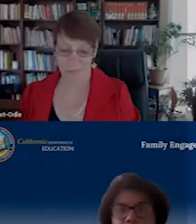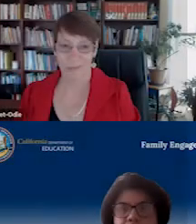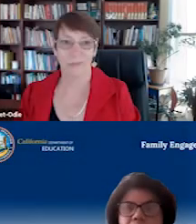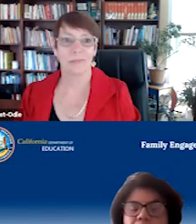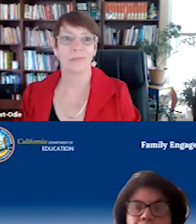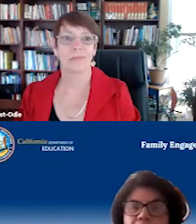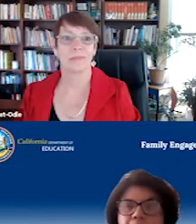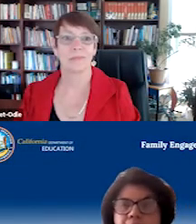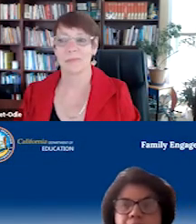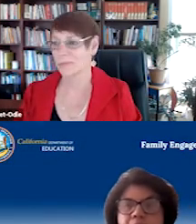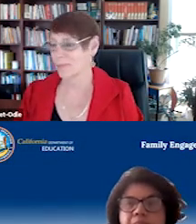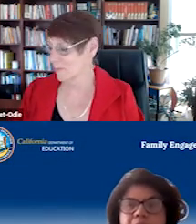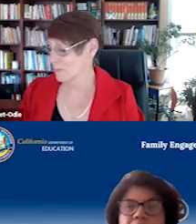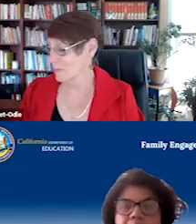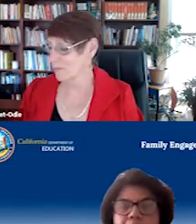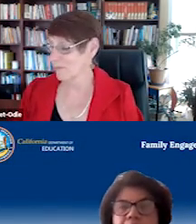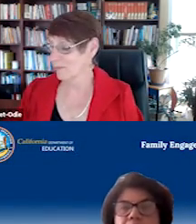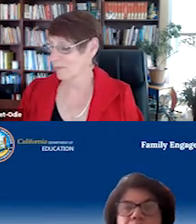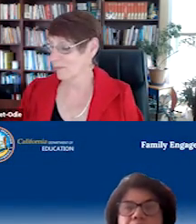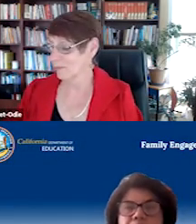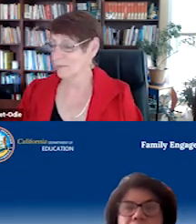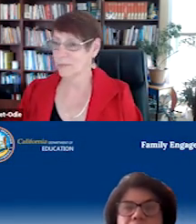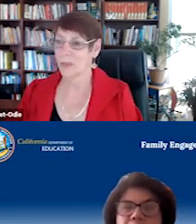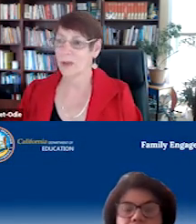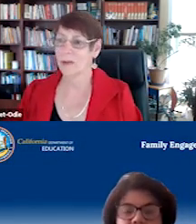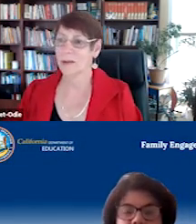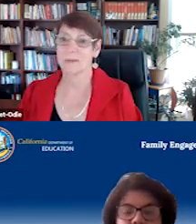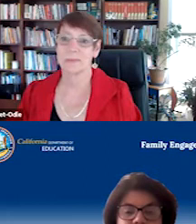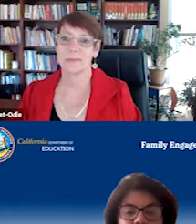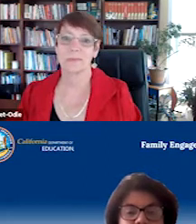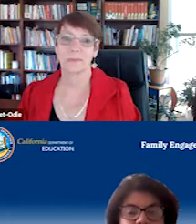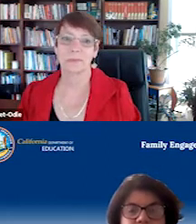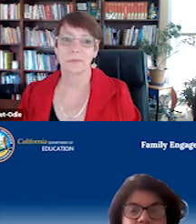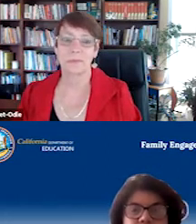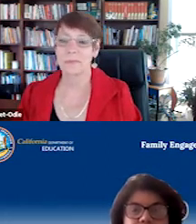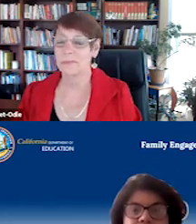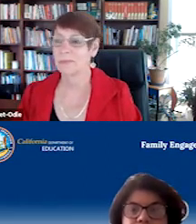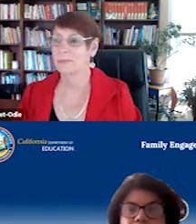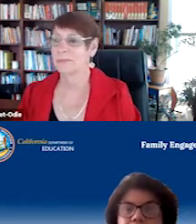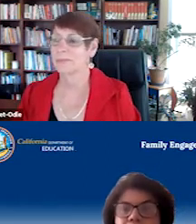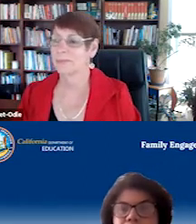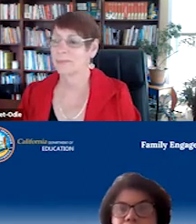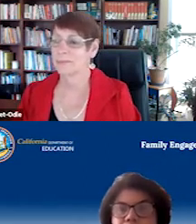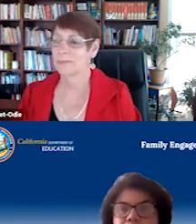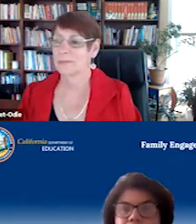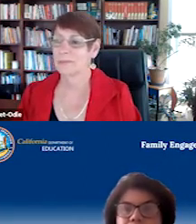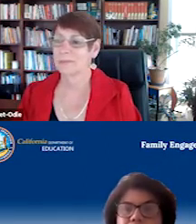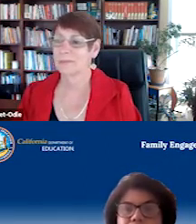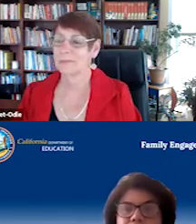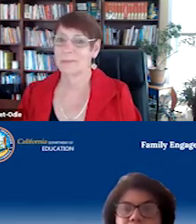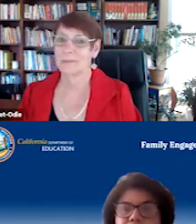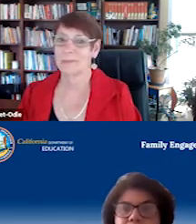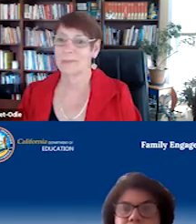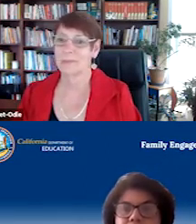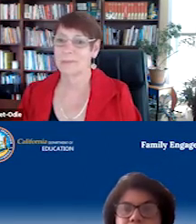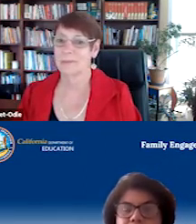Well, welcome everyone. My name is Robin Ryan, coordinator of the Seeds of Partnership, and along with us is Dana Egan, program specialist. And on